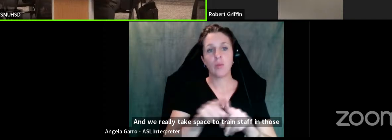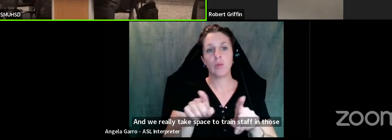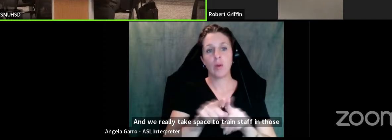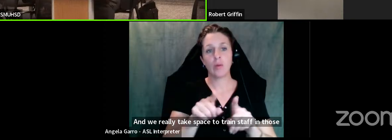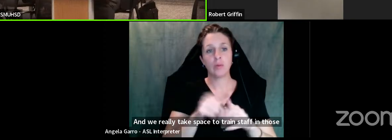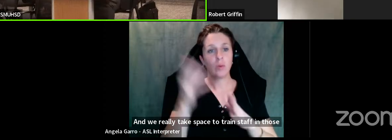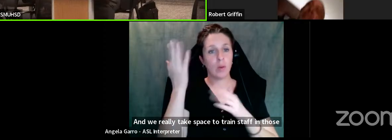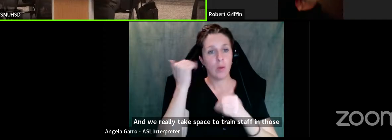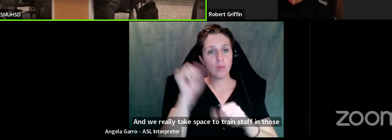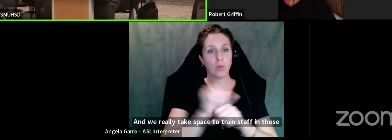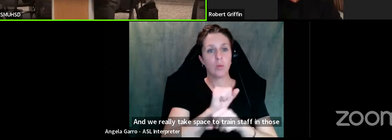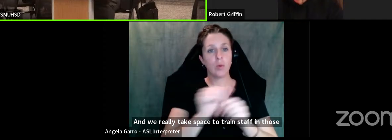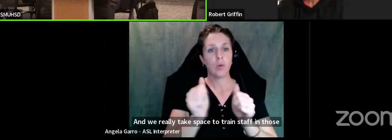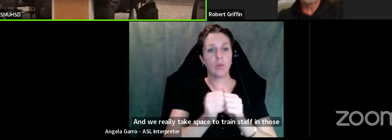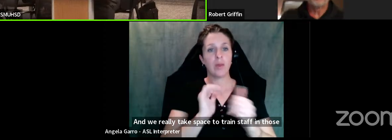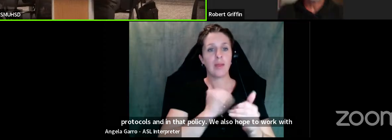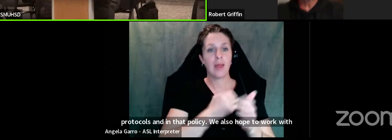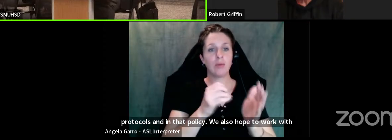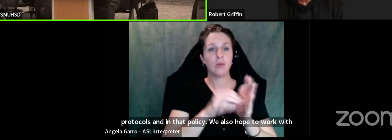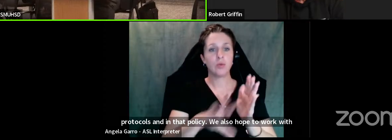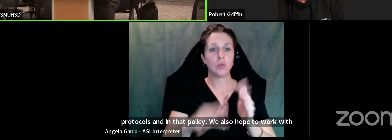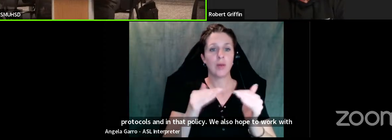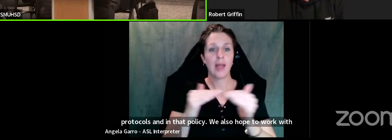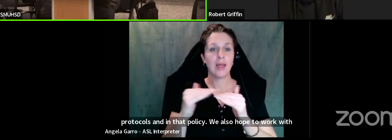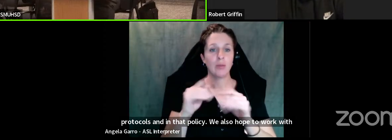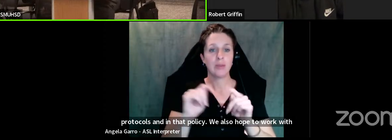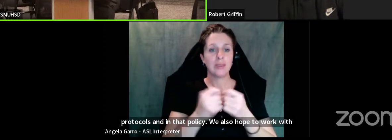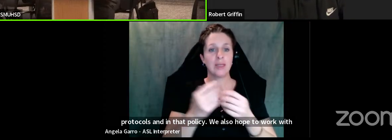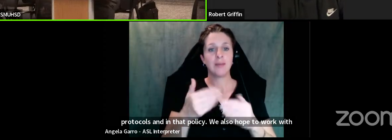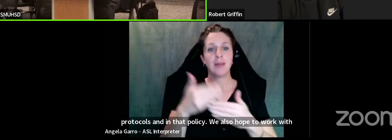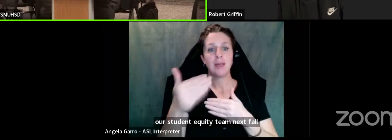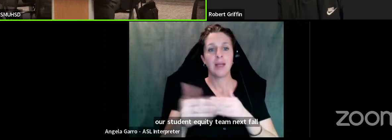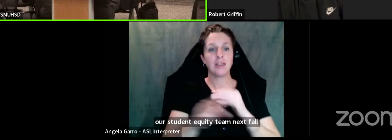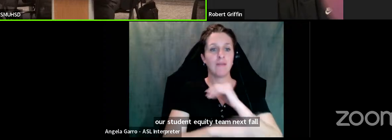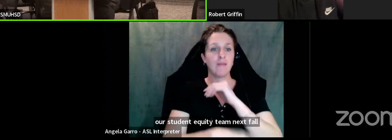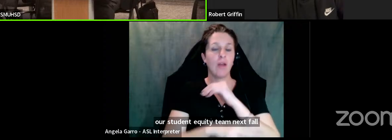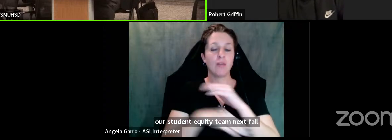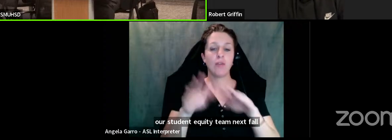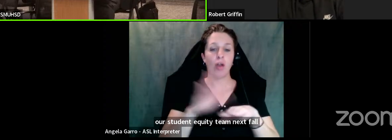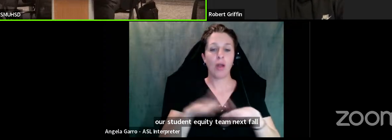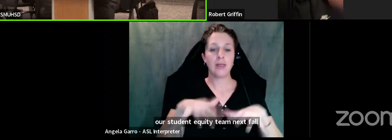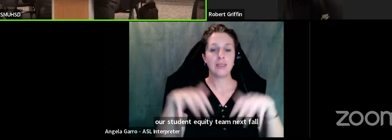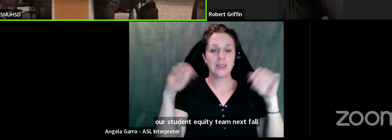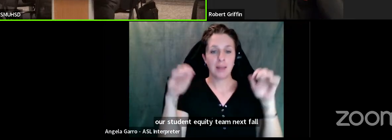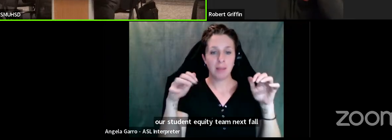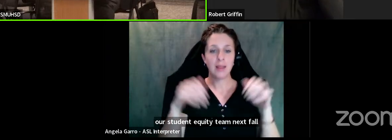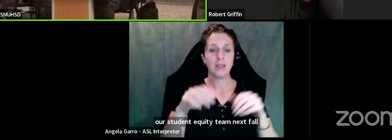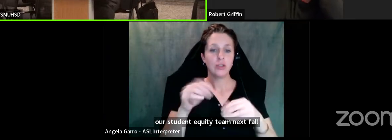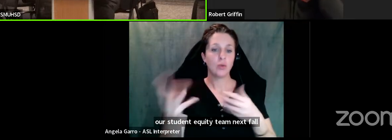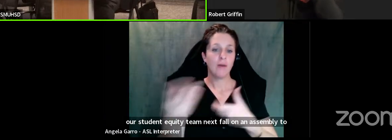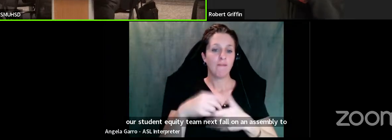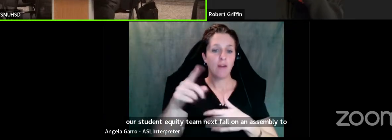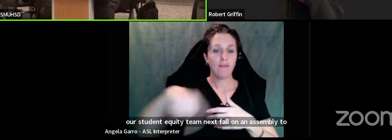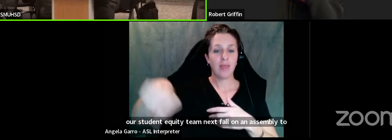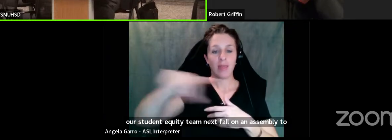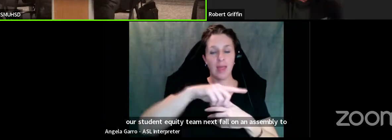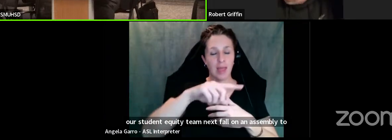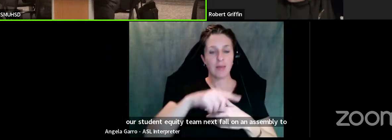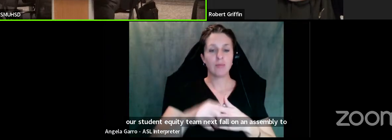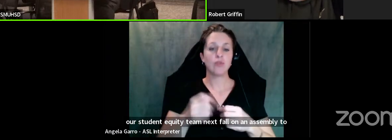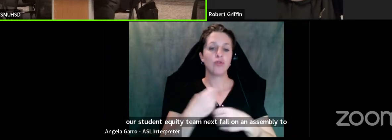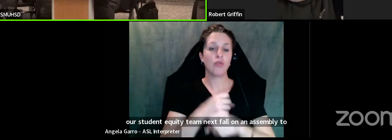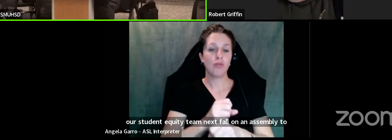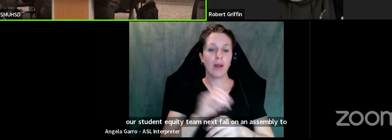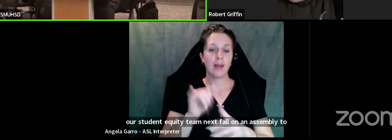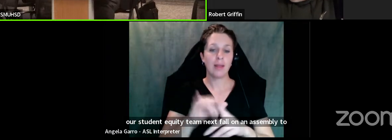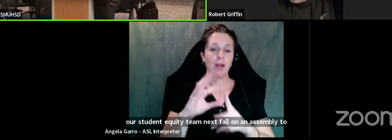hope to work with our student equity team next fall on an assembly to involve them in creating this culture of